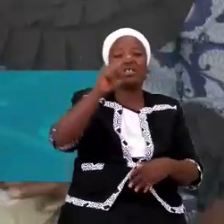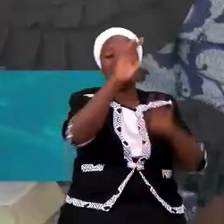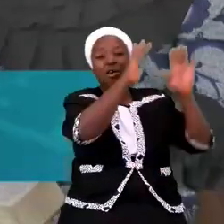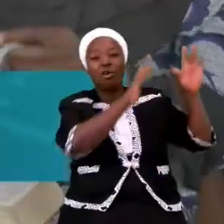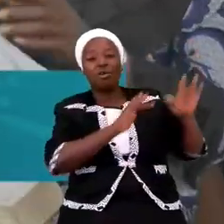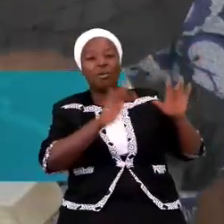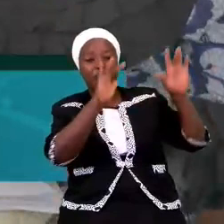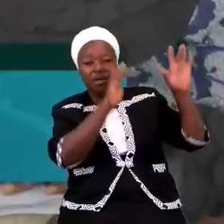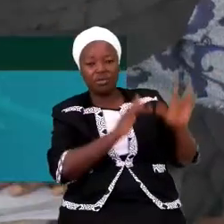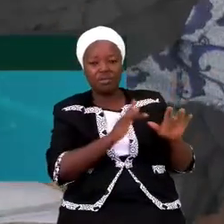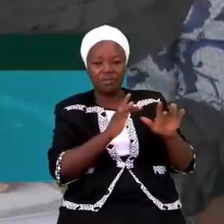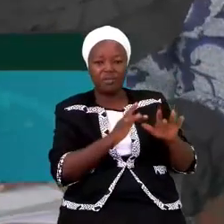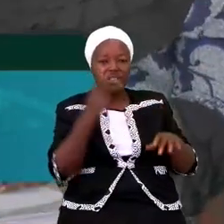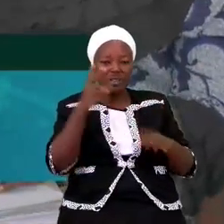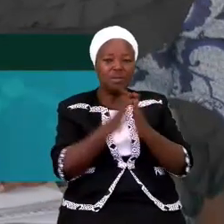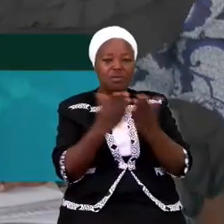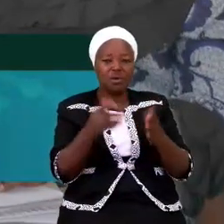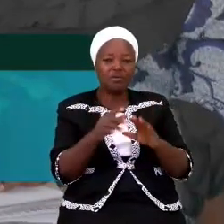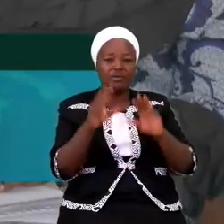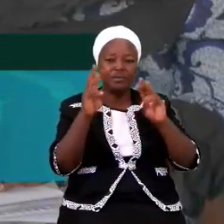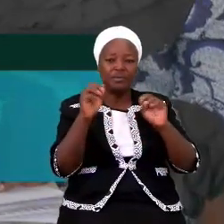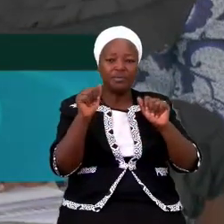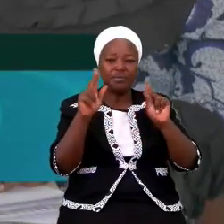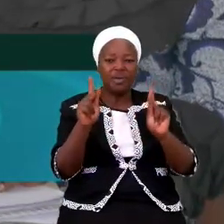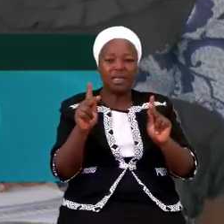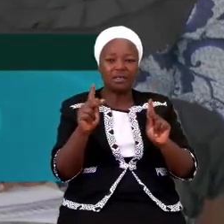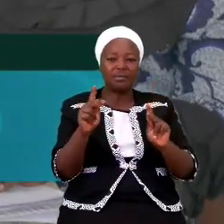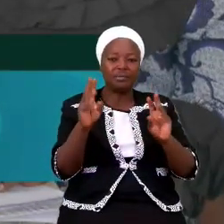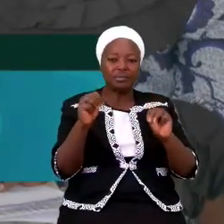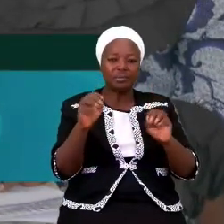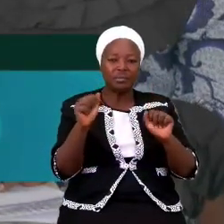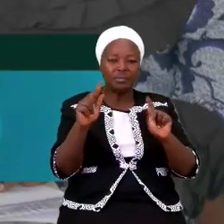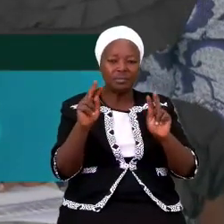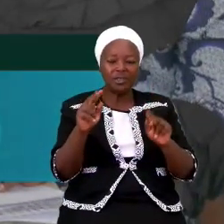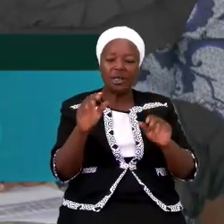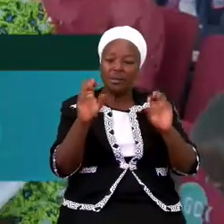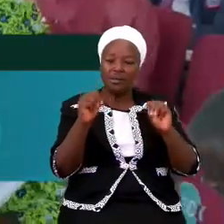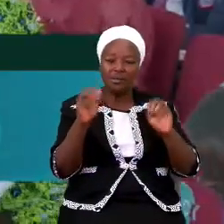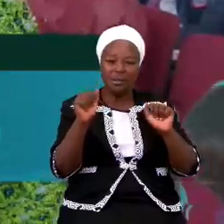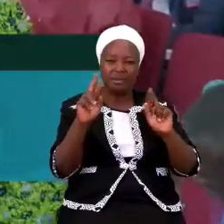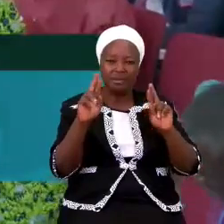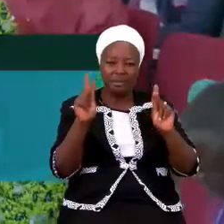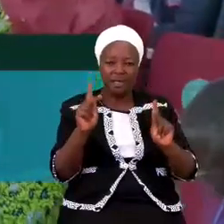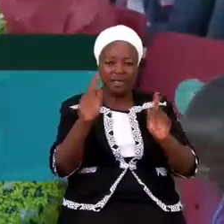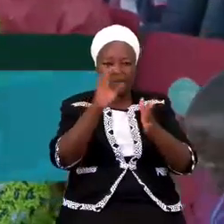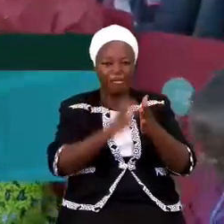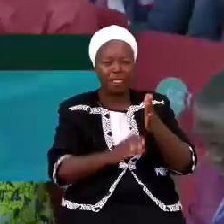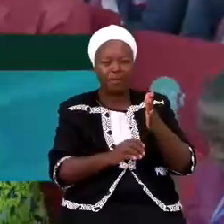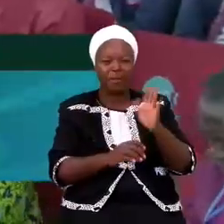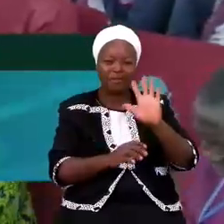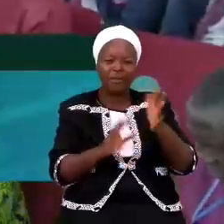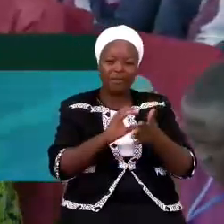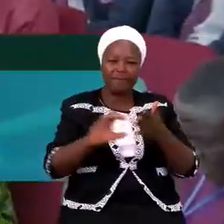Mark chapter 5, verse 18. And when he was come into the ship,